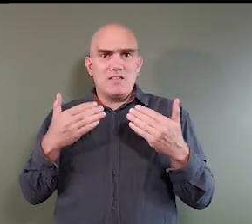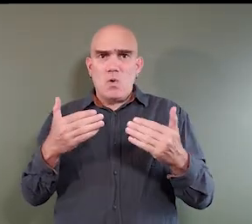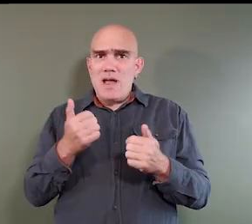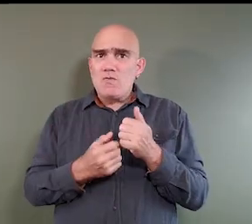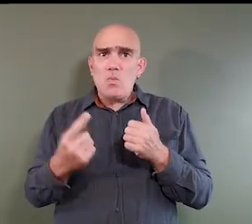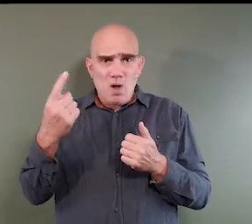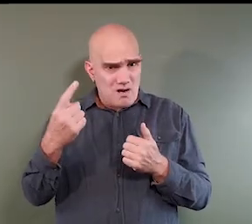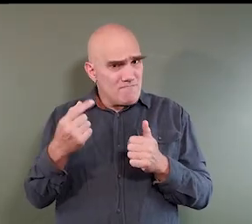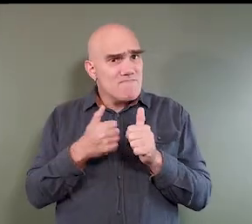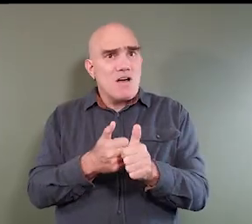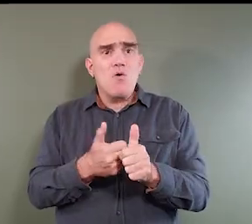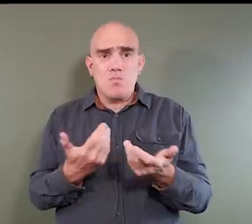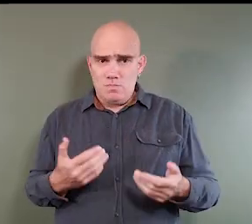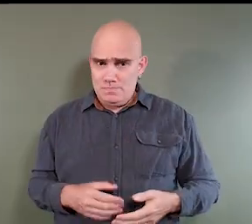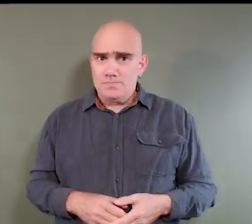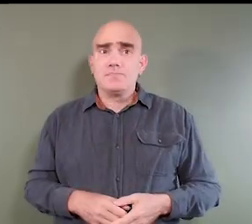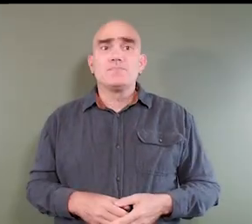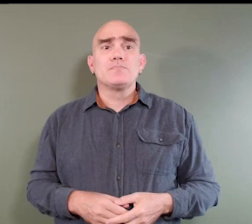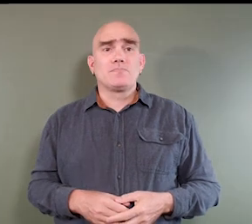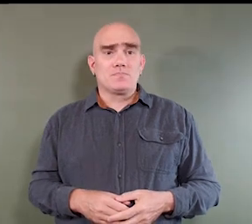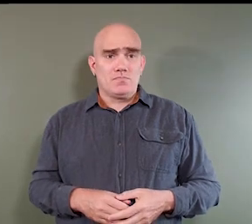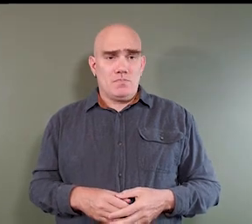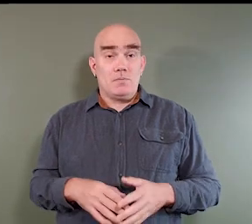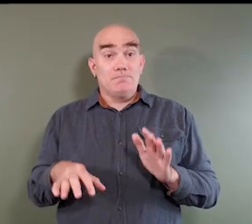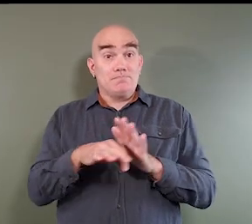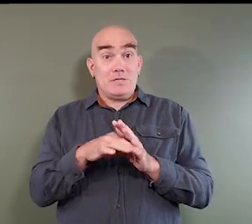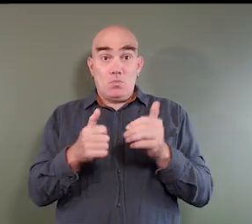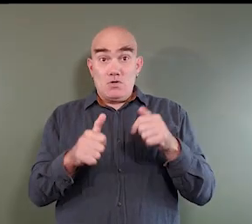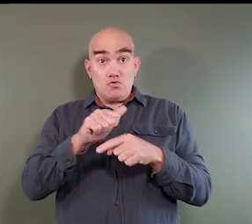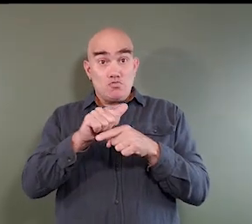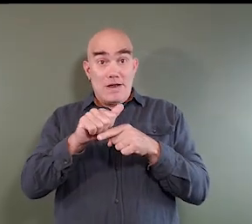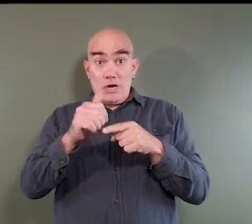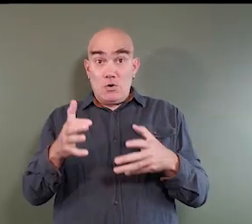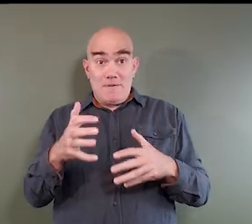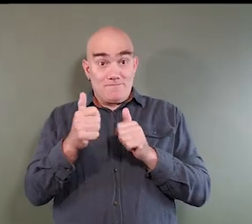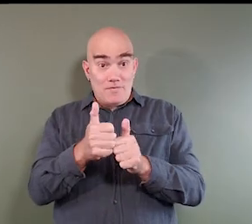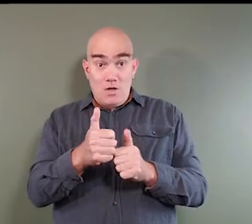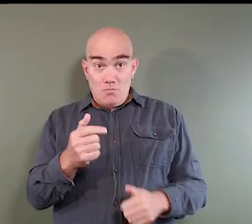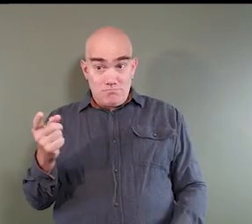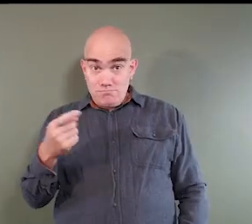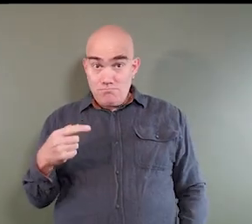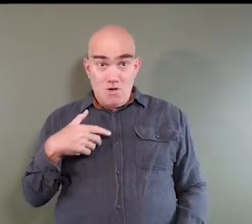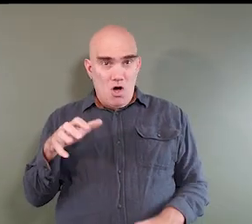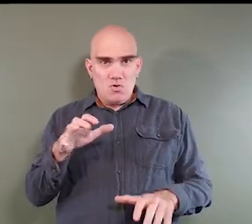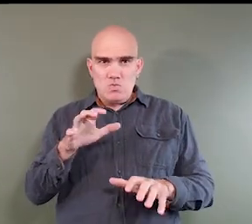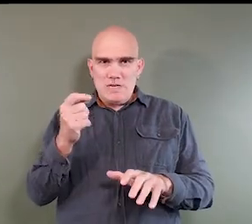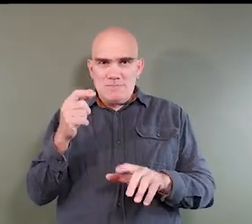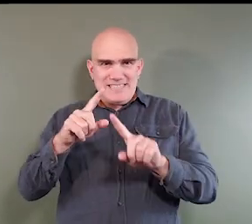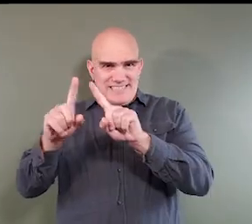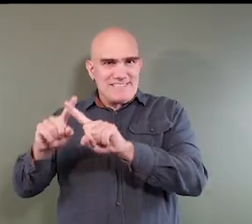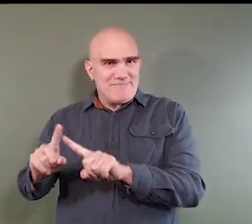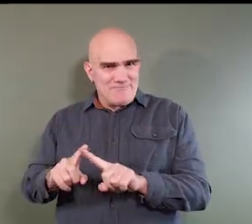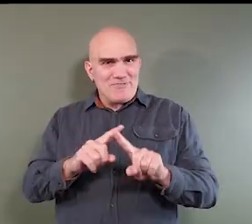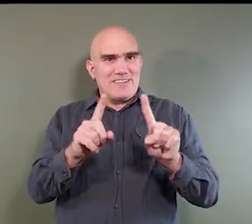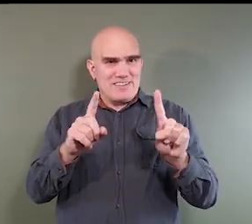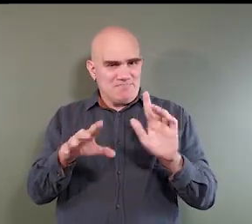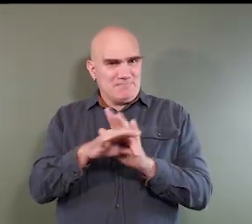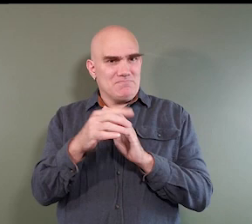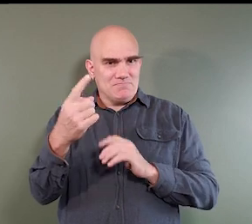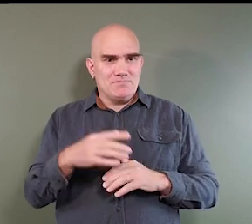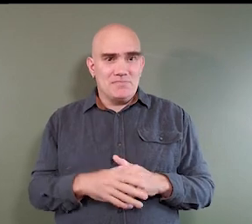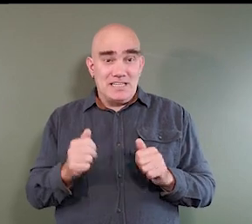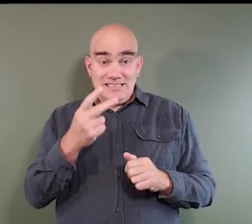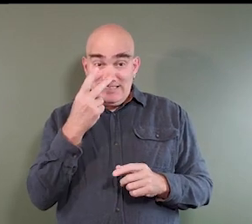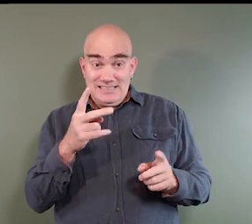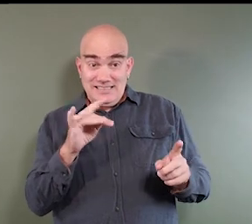everyone. Follow along. Pick the trainer of your choice. We're all doing things a little differently. As